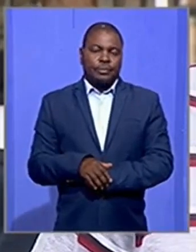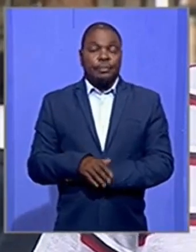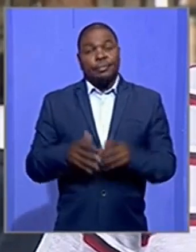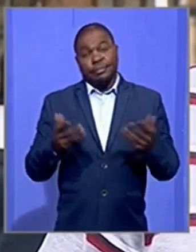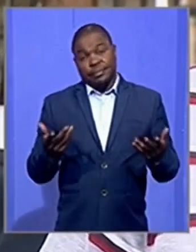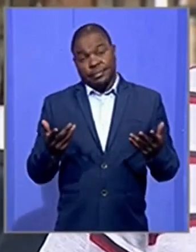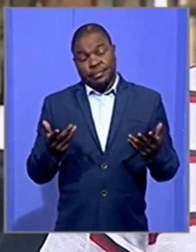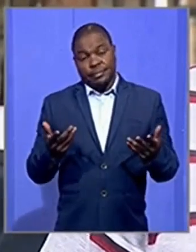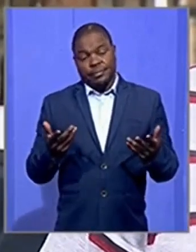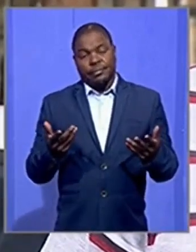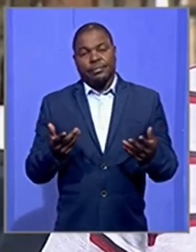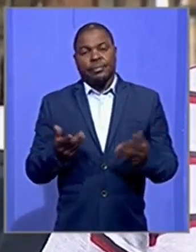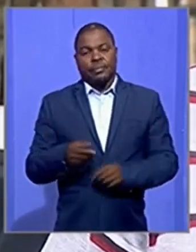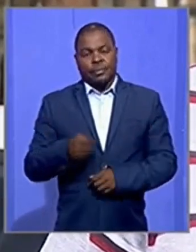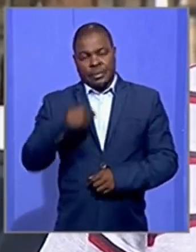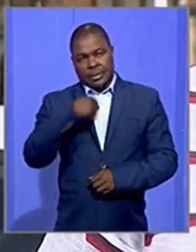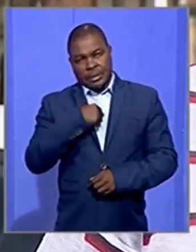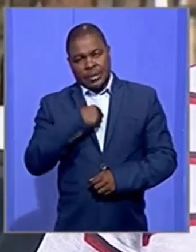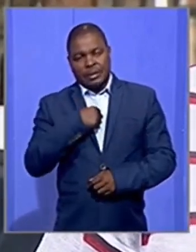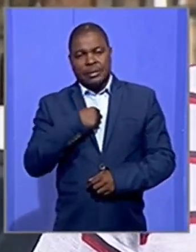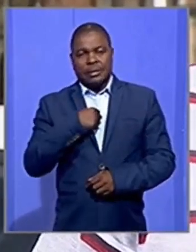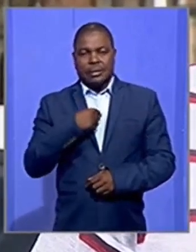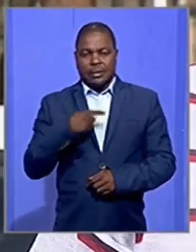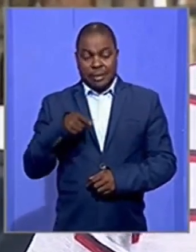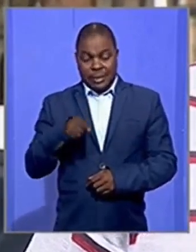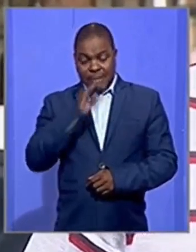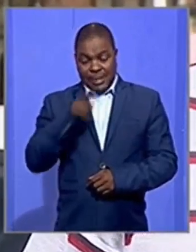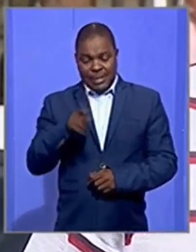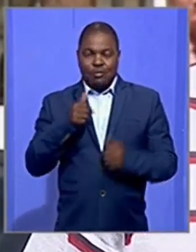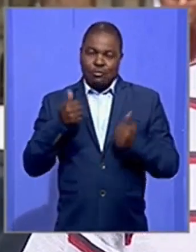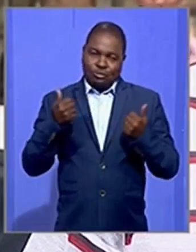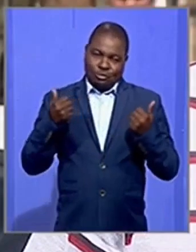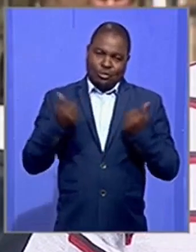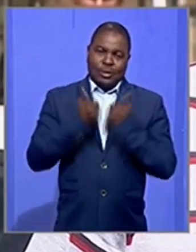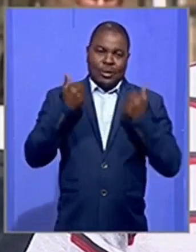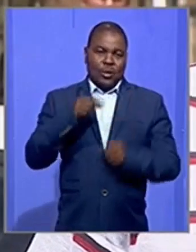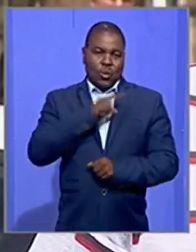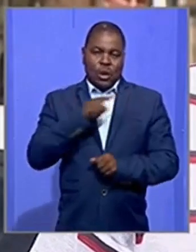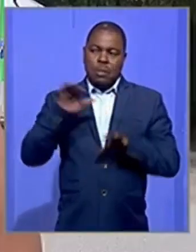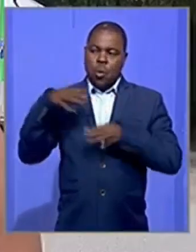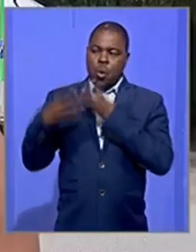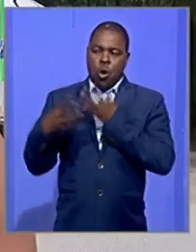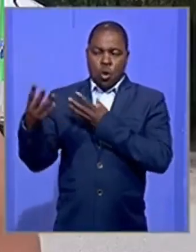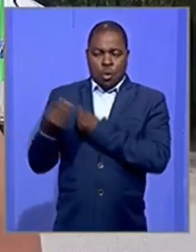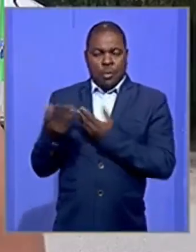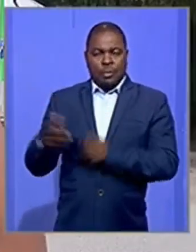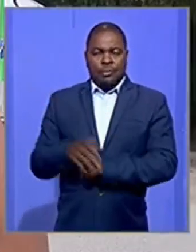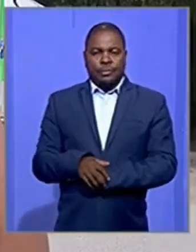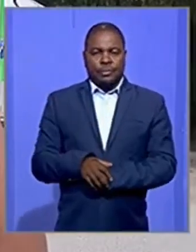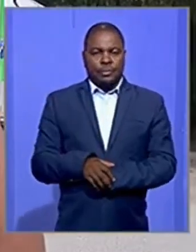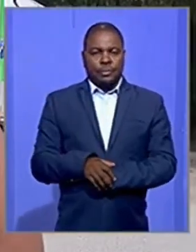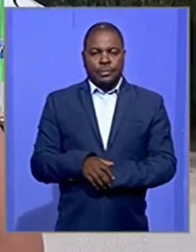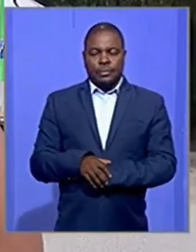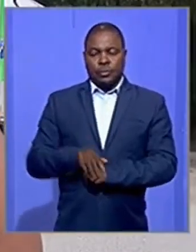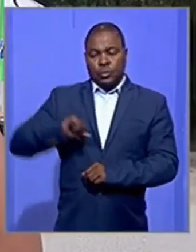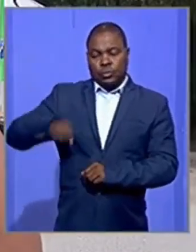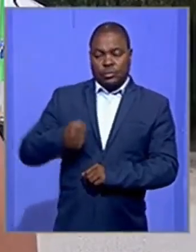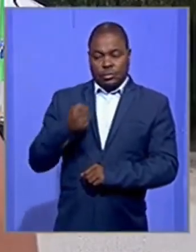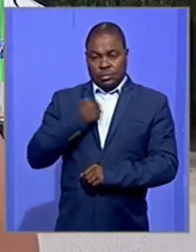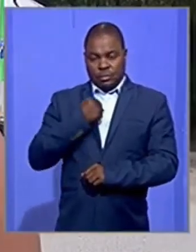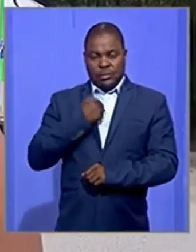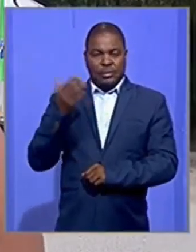Ehlile ke challenge eno ya ba sebetsi mmoho. Ntate na bereka go di mineng tsa